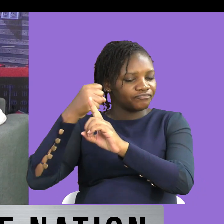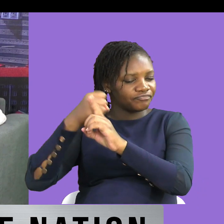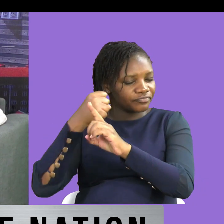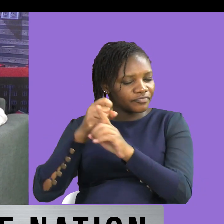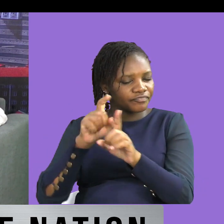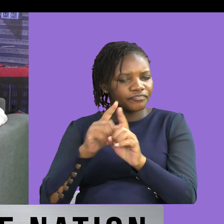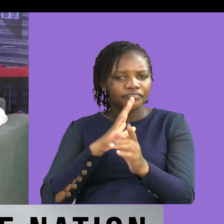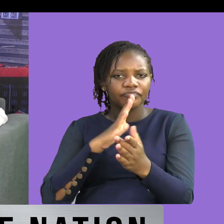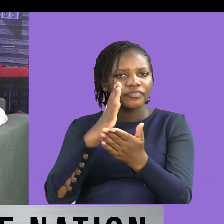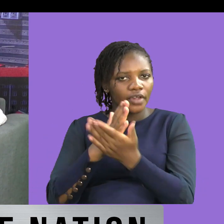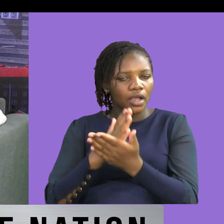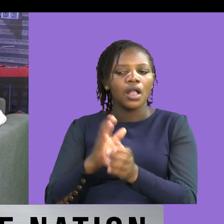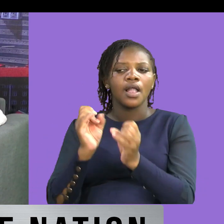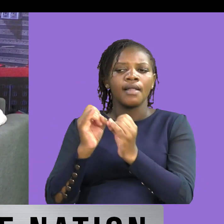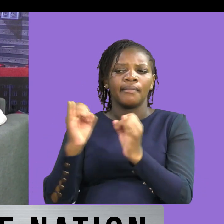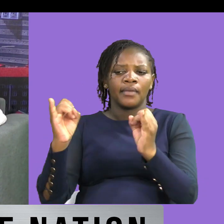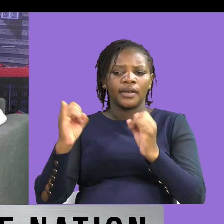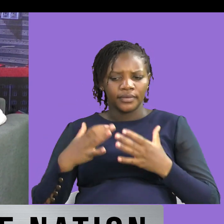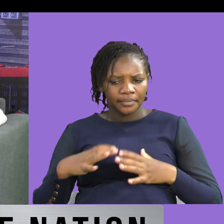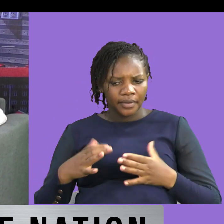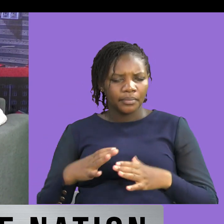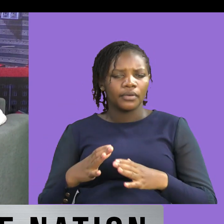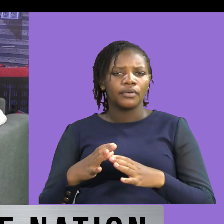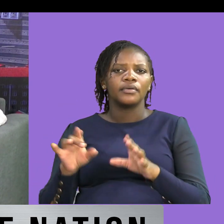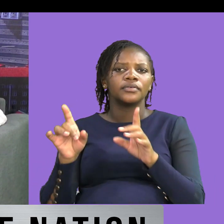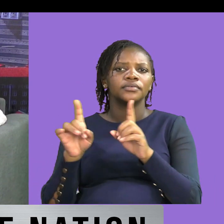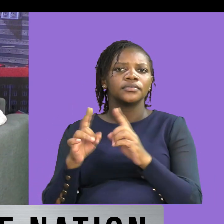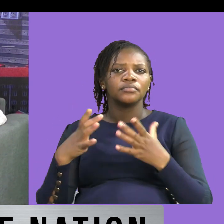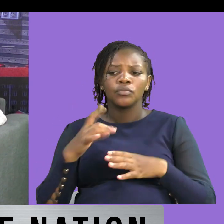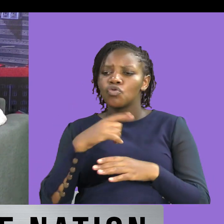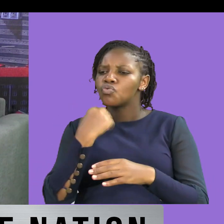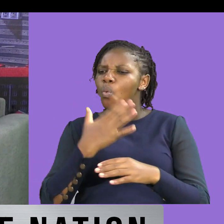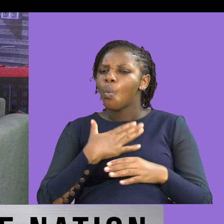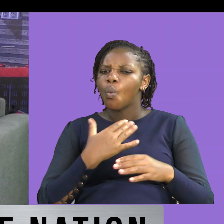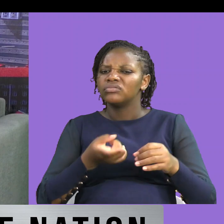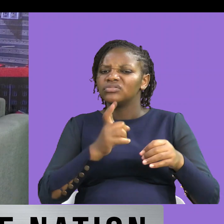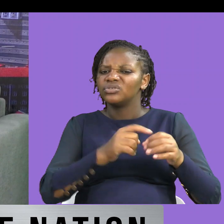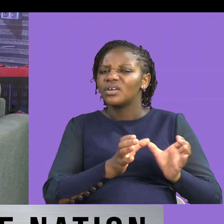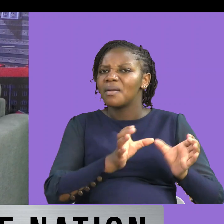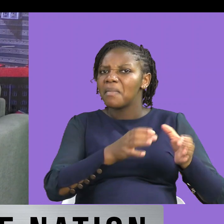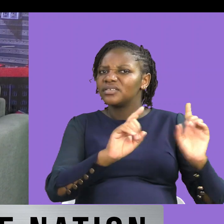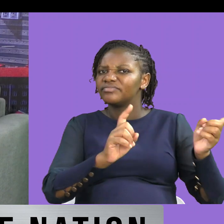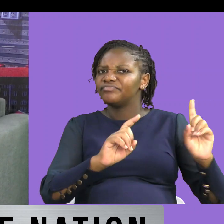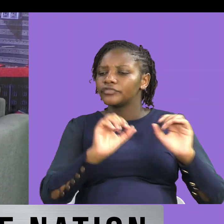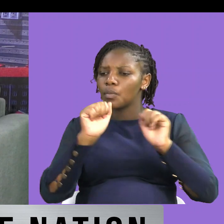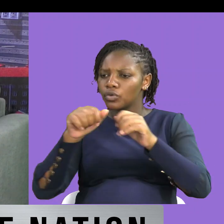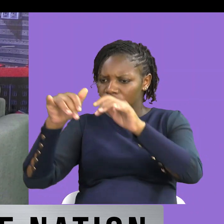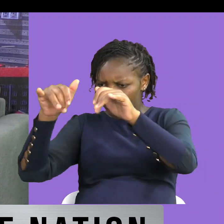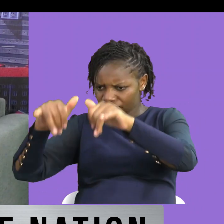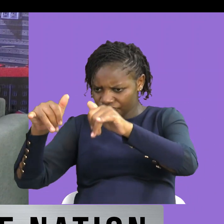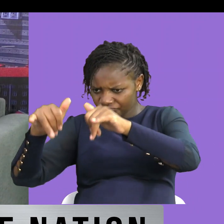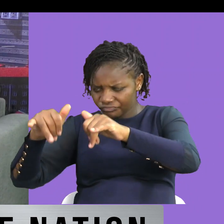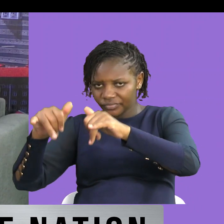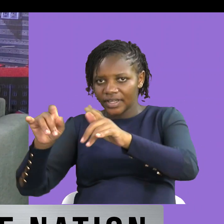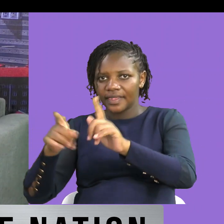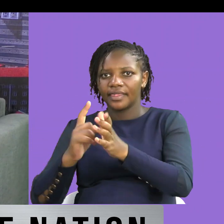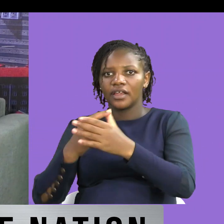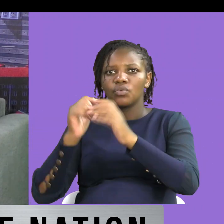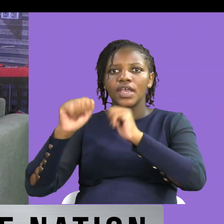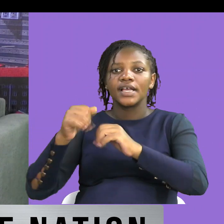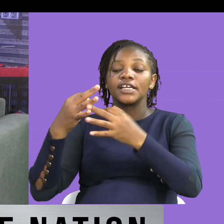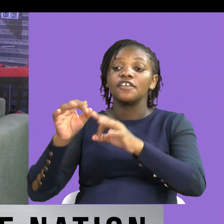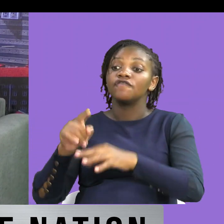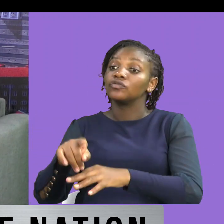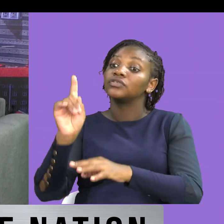going to ensure that independent people and people who don't want to be in political parties can actually stay out, so that we are clear. If you are a member